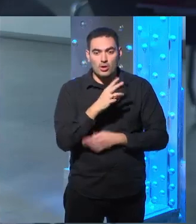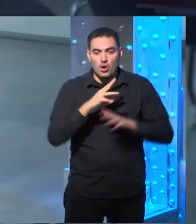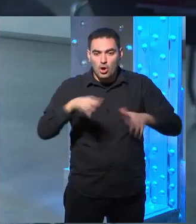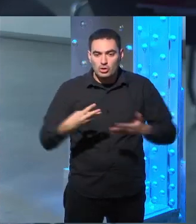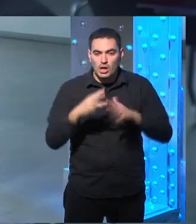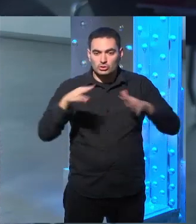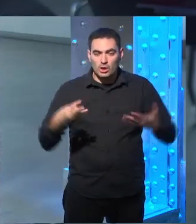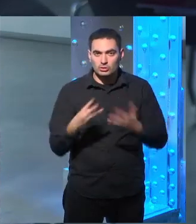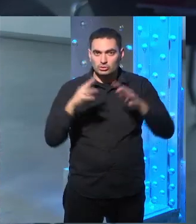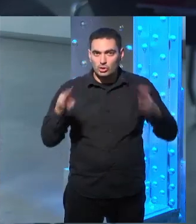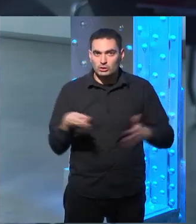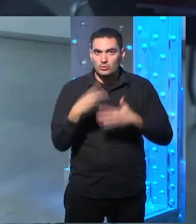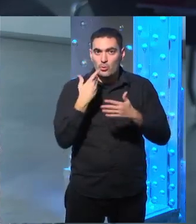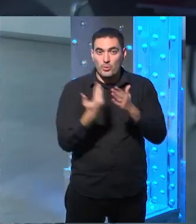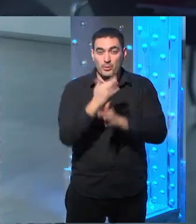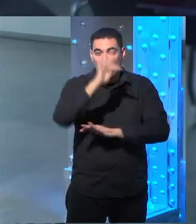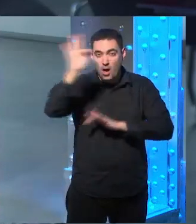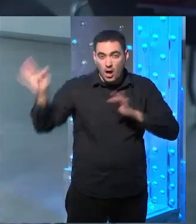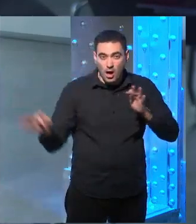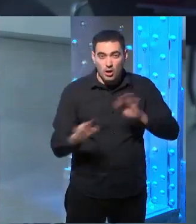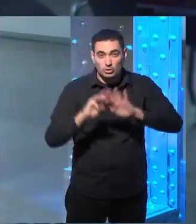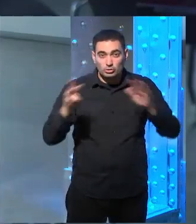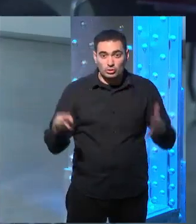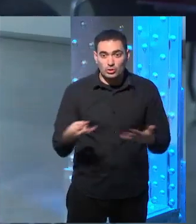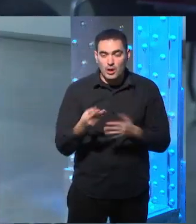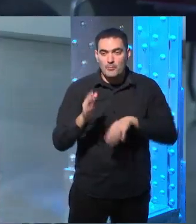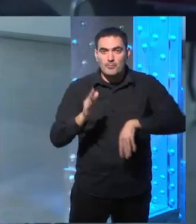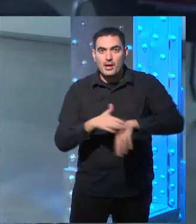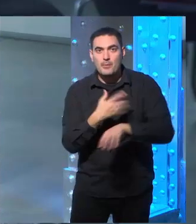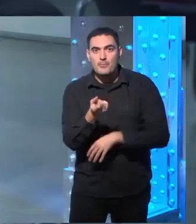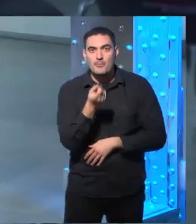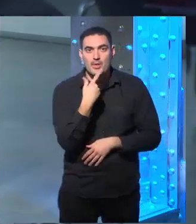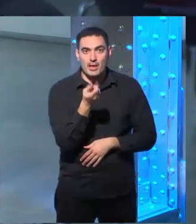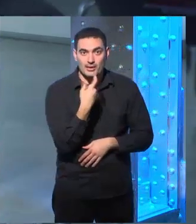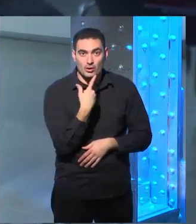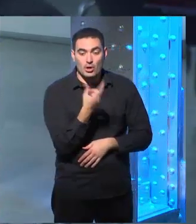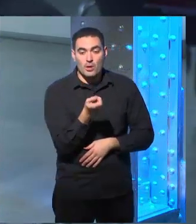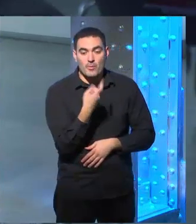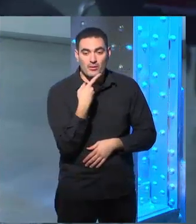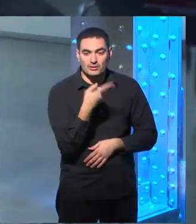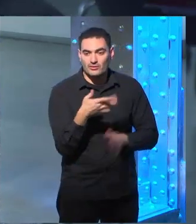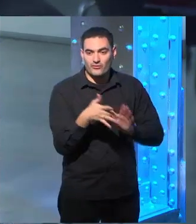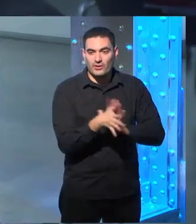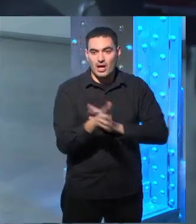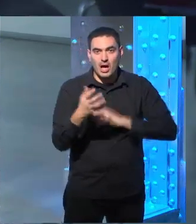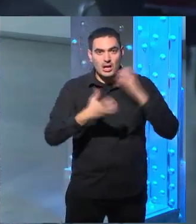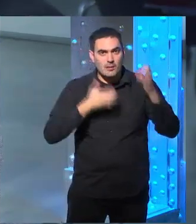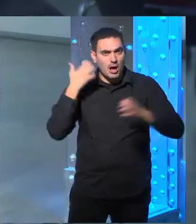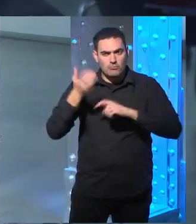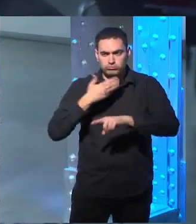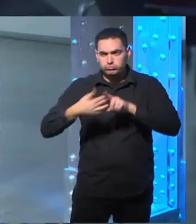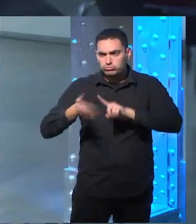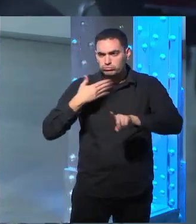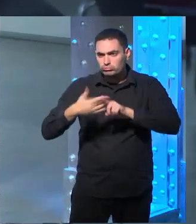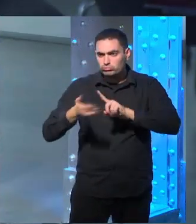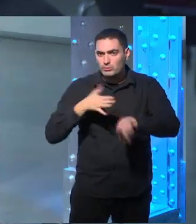and we make it push a button for 8 hours a day, even if we do it to develop a new drug, a new